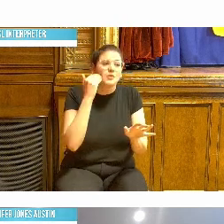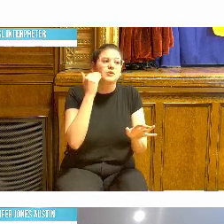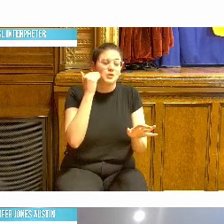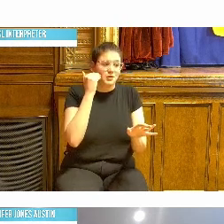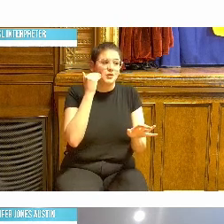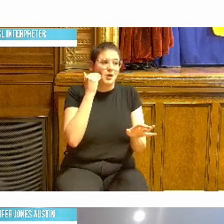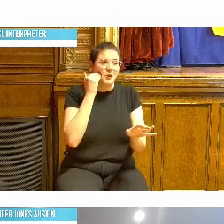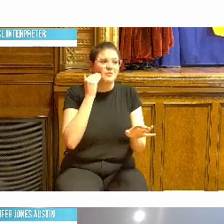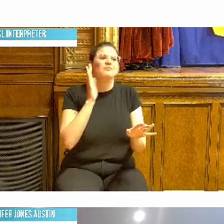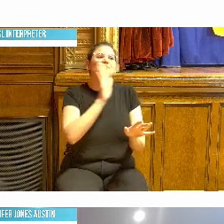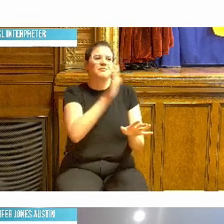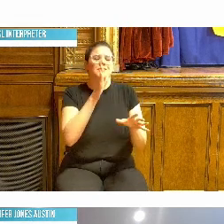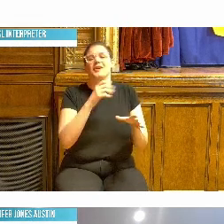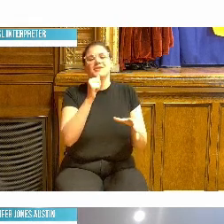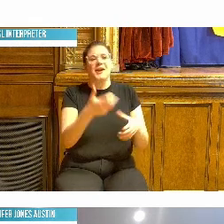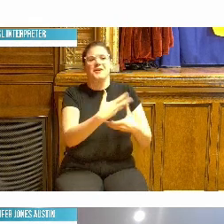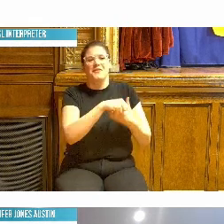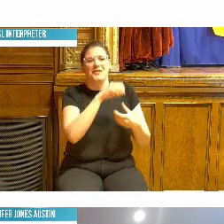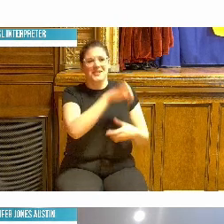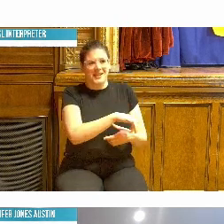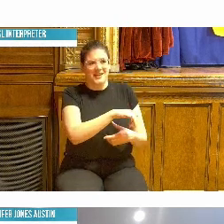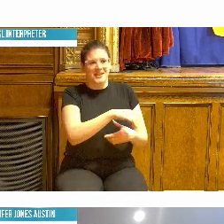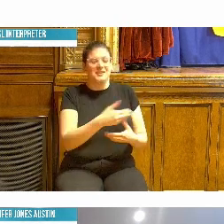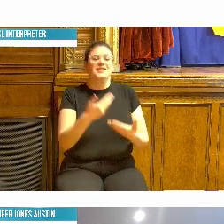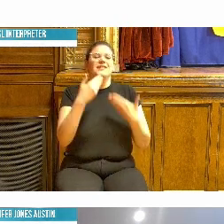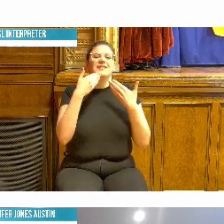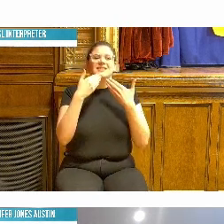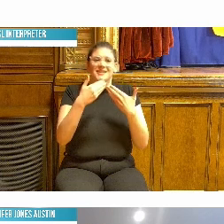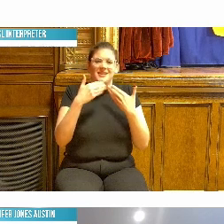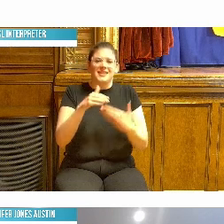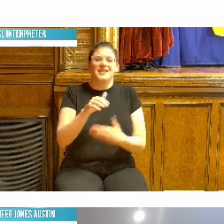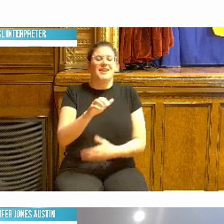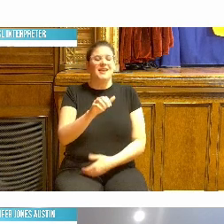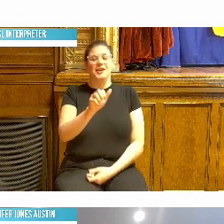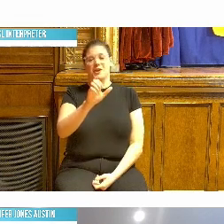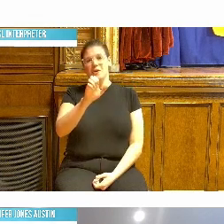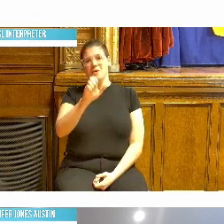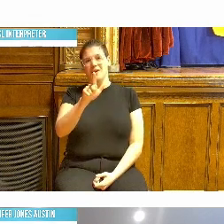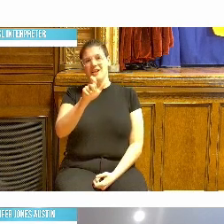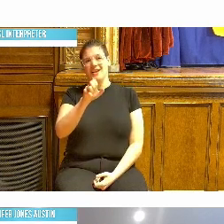thank you and we honor what you shared. Let's give Elder Adams a round of applause.